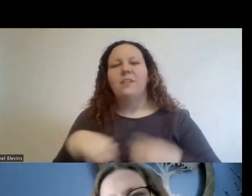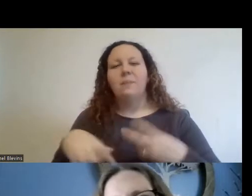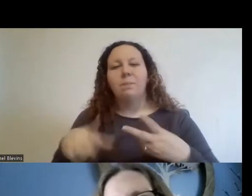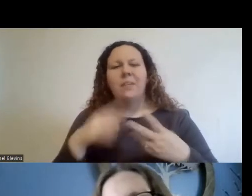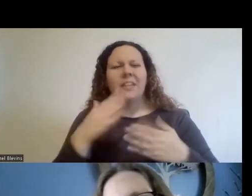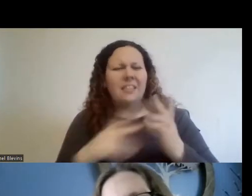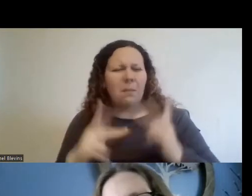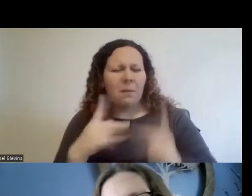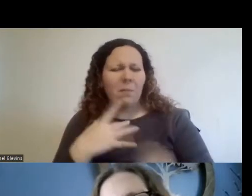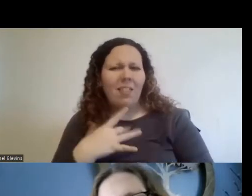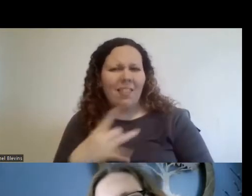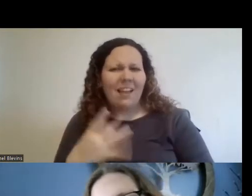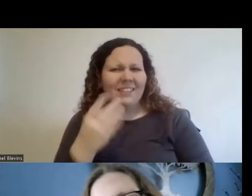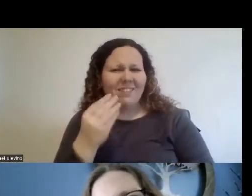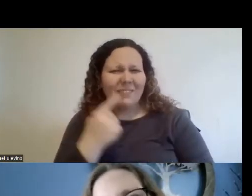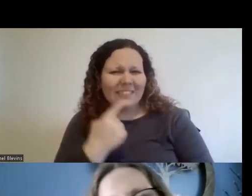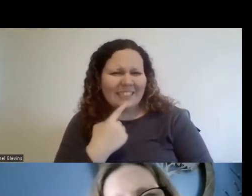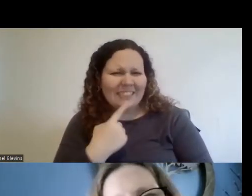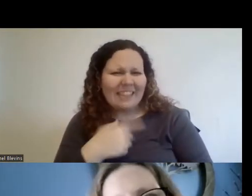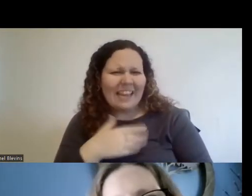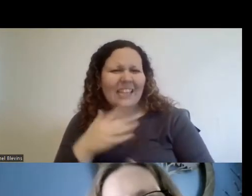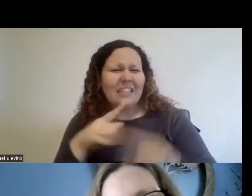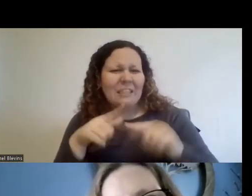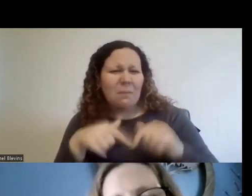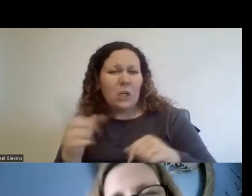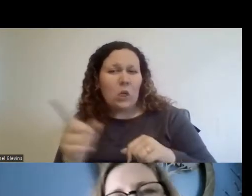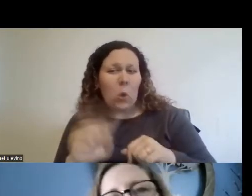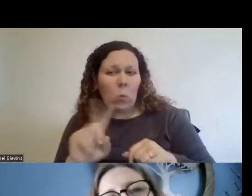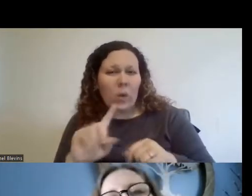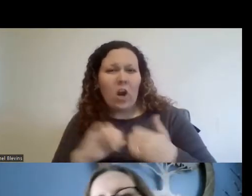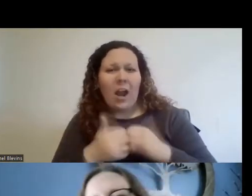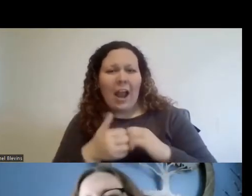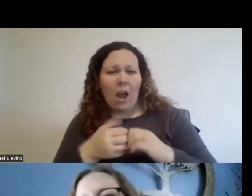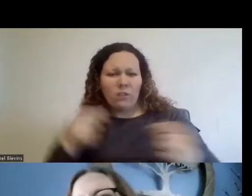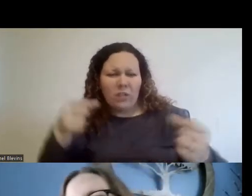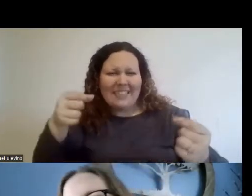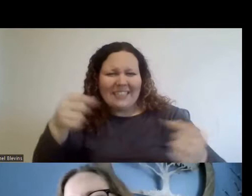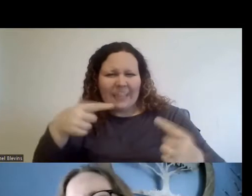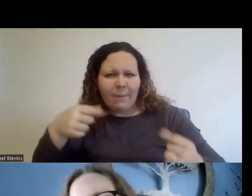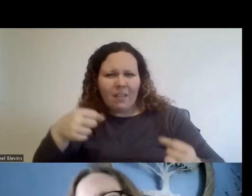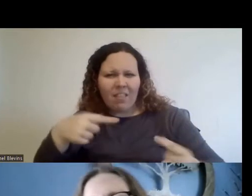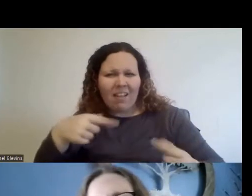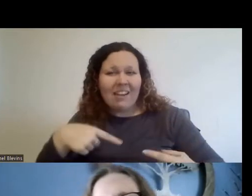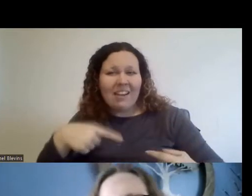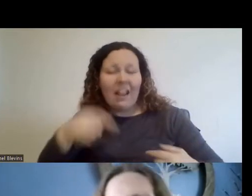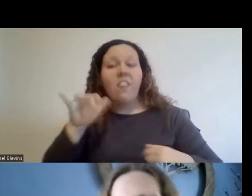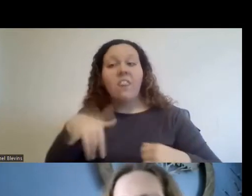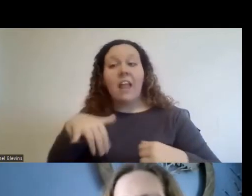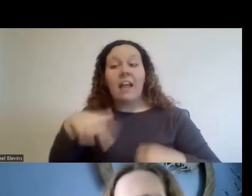that depending on where the auditory cortex is stimulated, that's the pitch that you're going to hear.